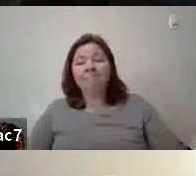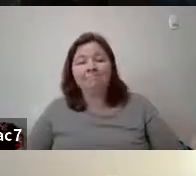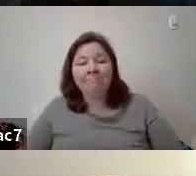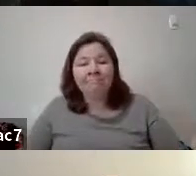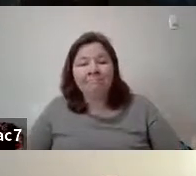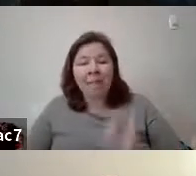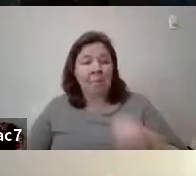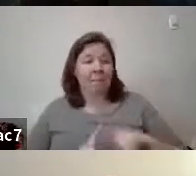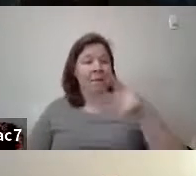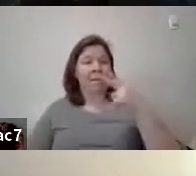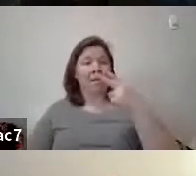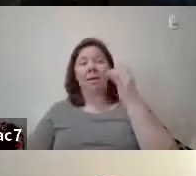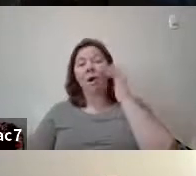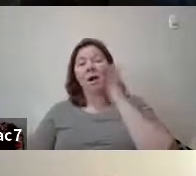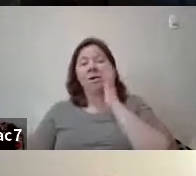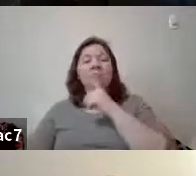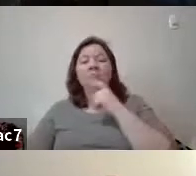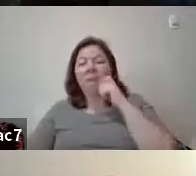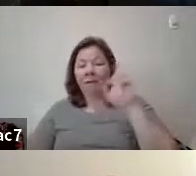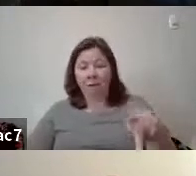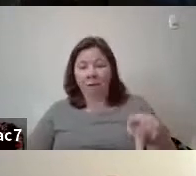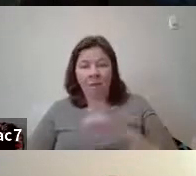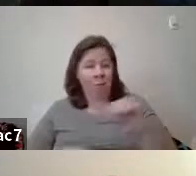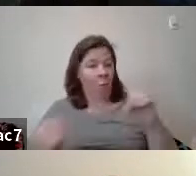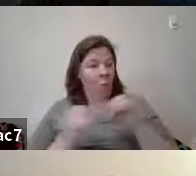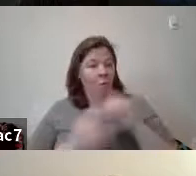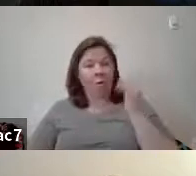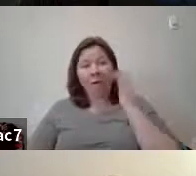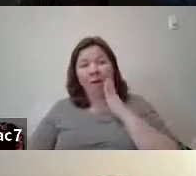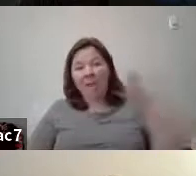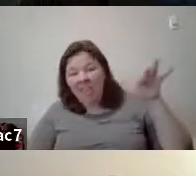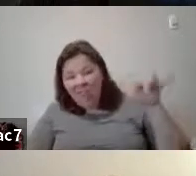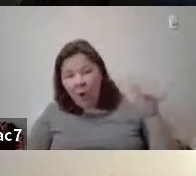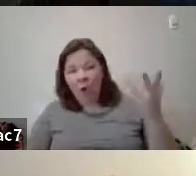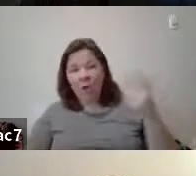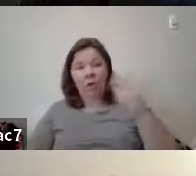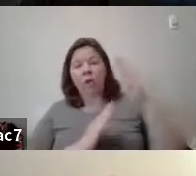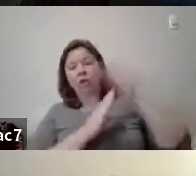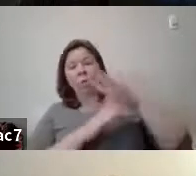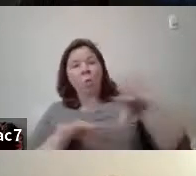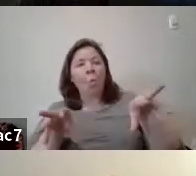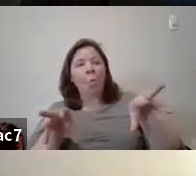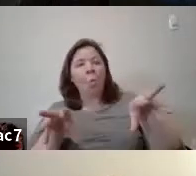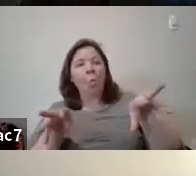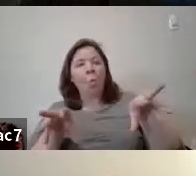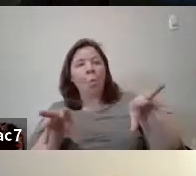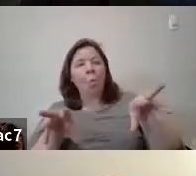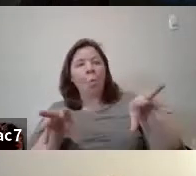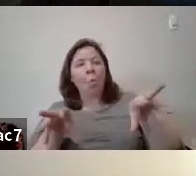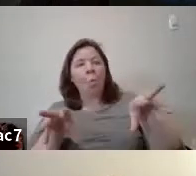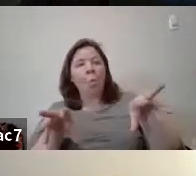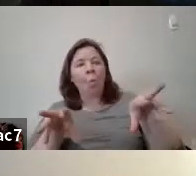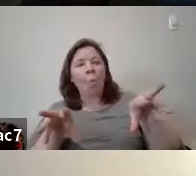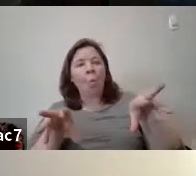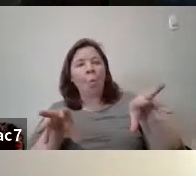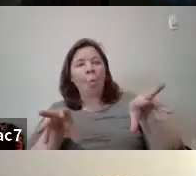up. There's no more honey in the comb because all these guys at the top, they have sucked it dry, and then they come along and sell